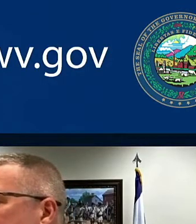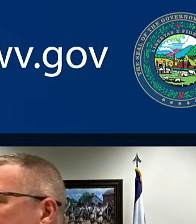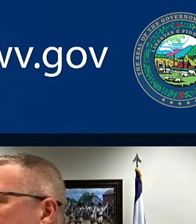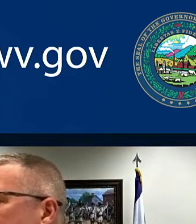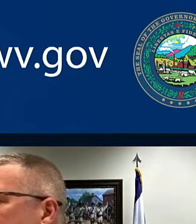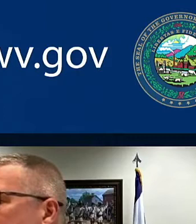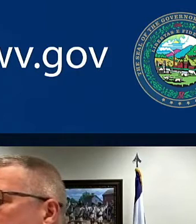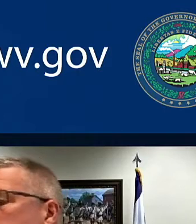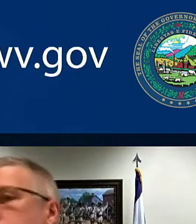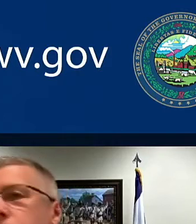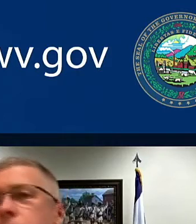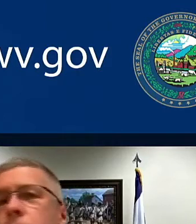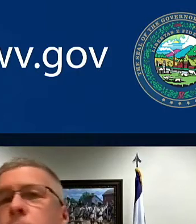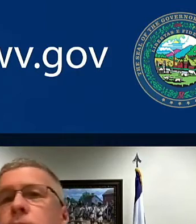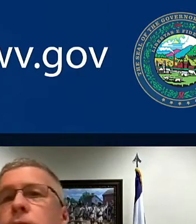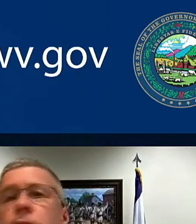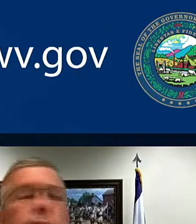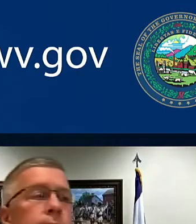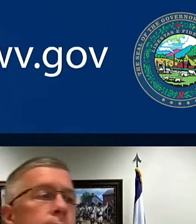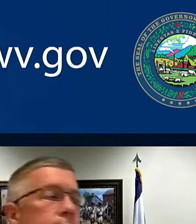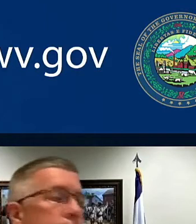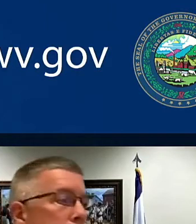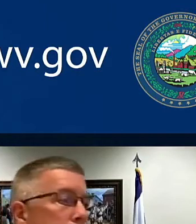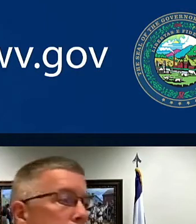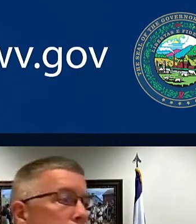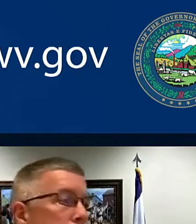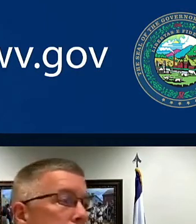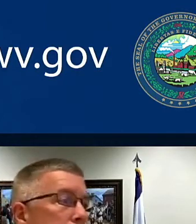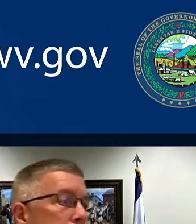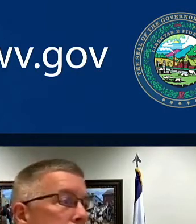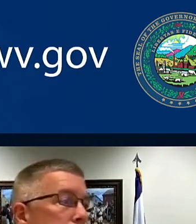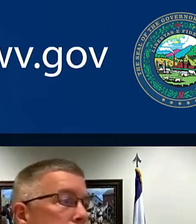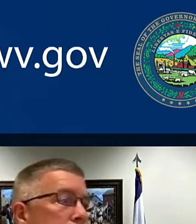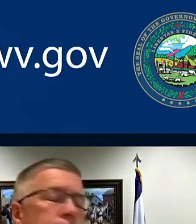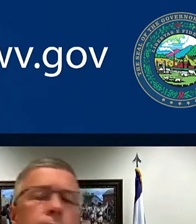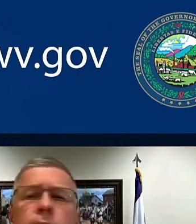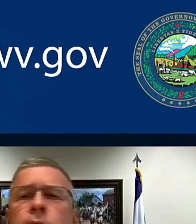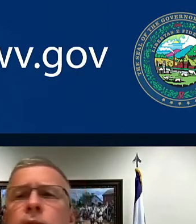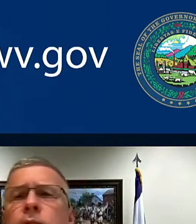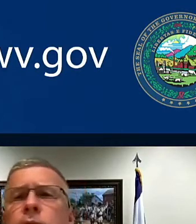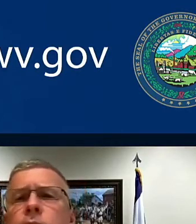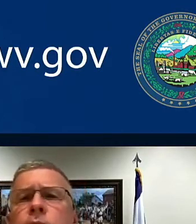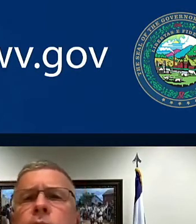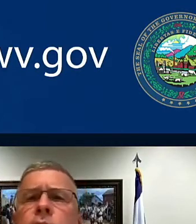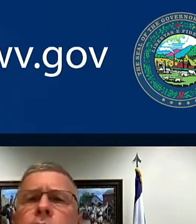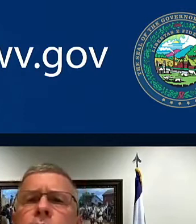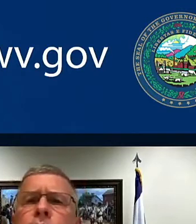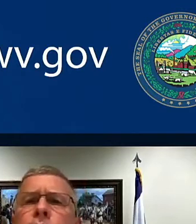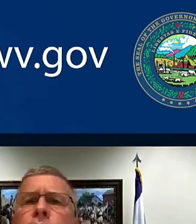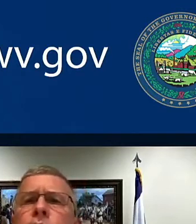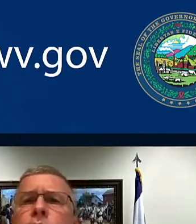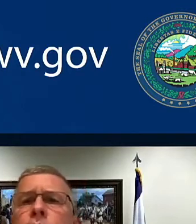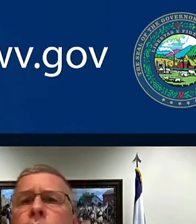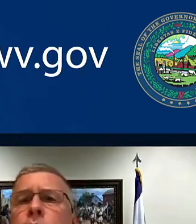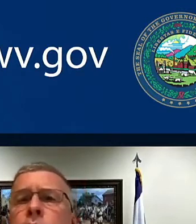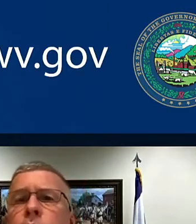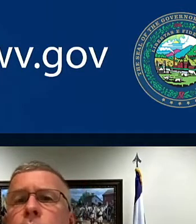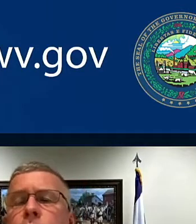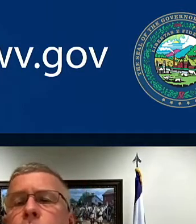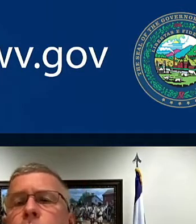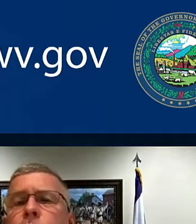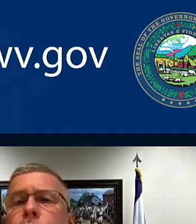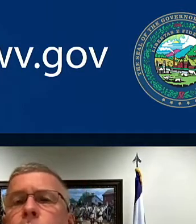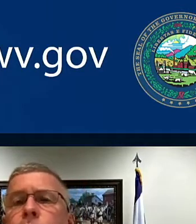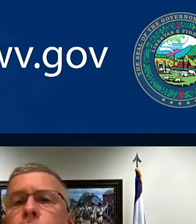theoretically, that the state would have to step in if some counties' response does not match what the state